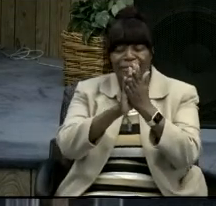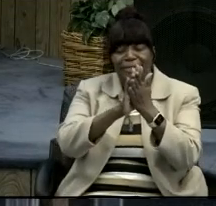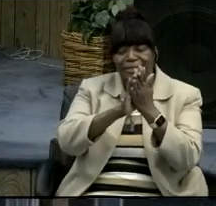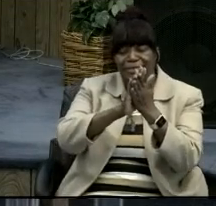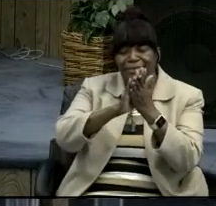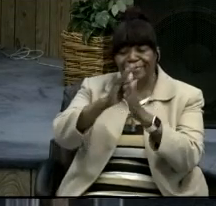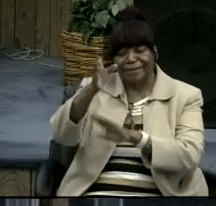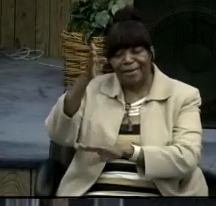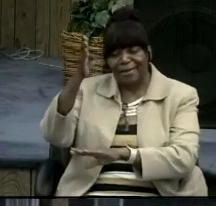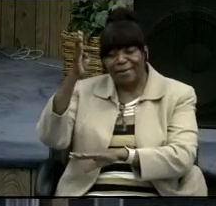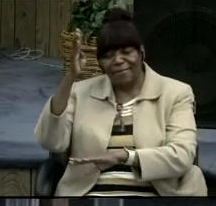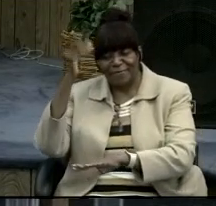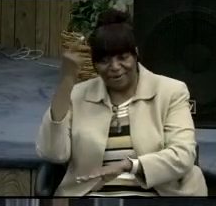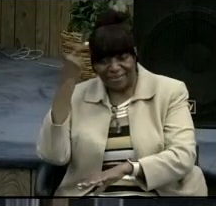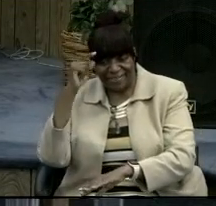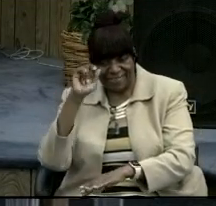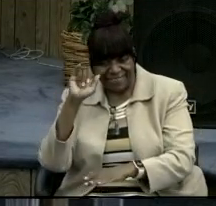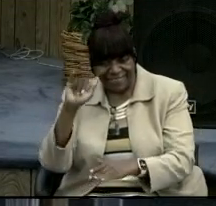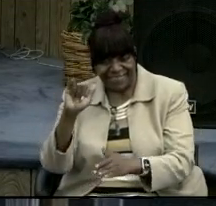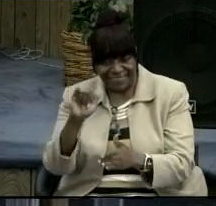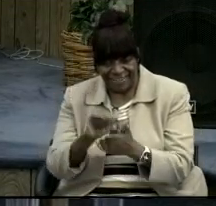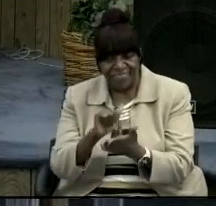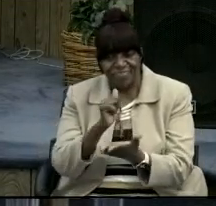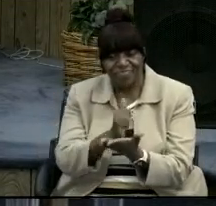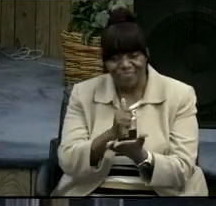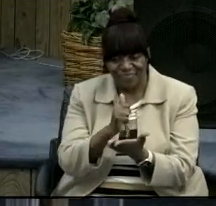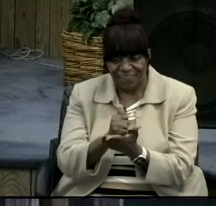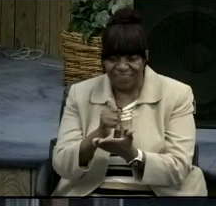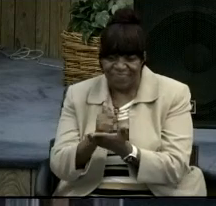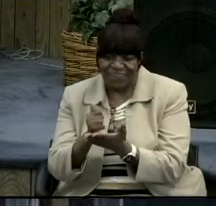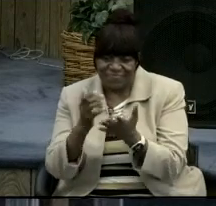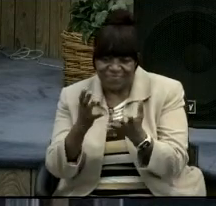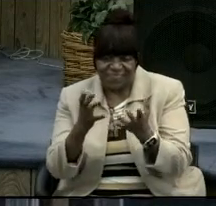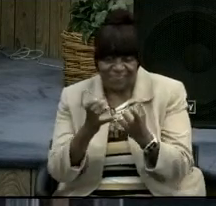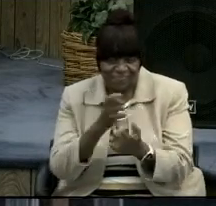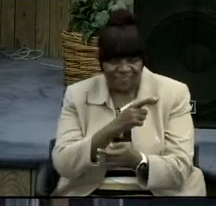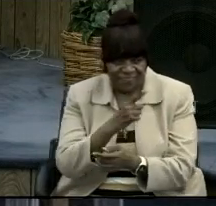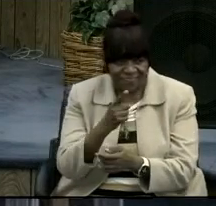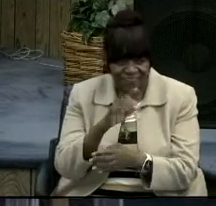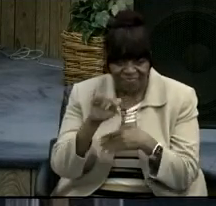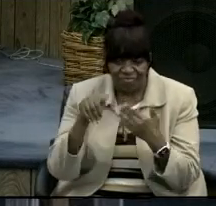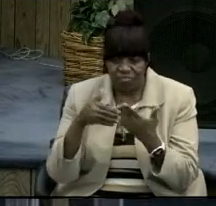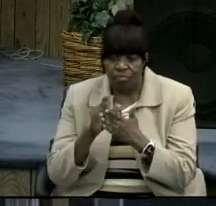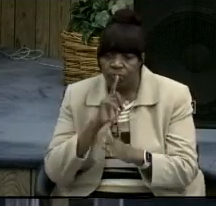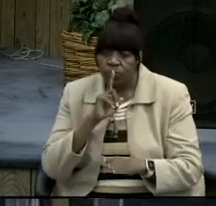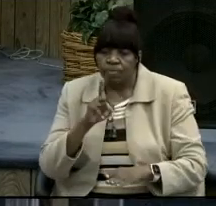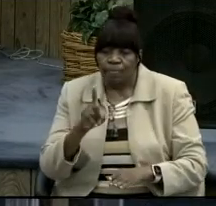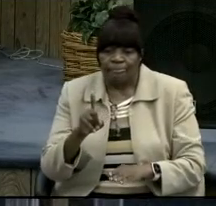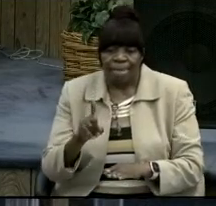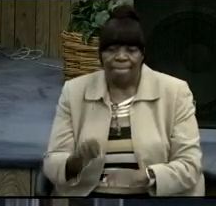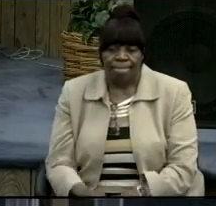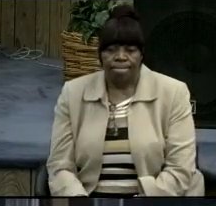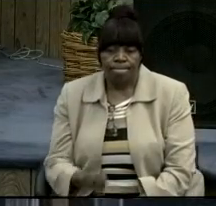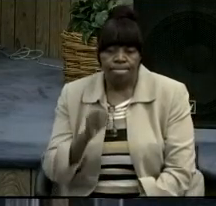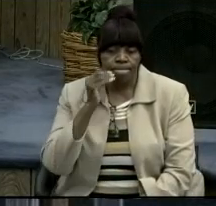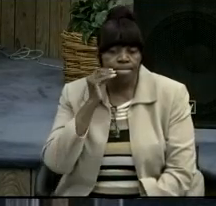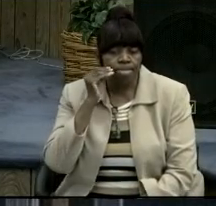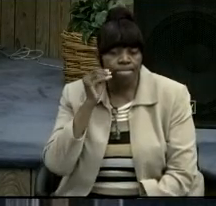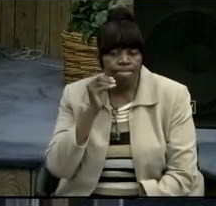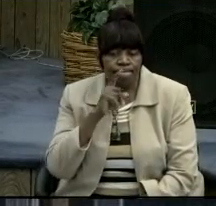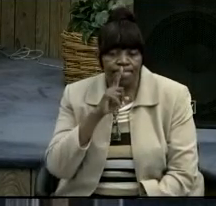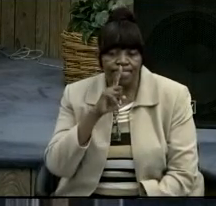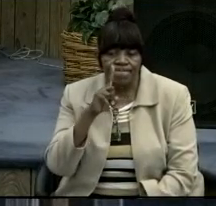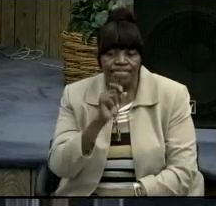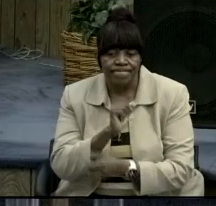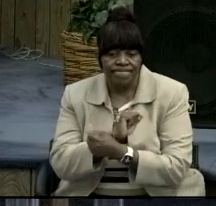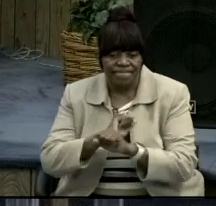Amen. But we want you to go home and be safe if you can. Now, if you look in and the